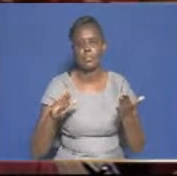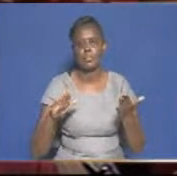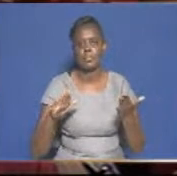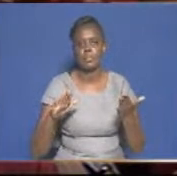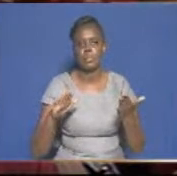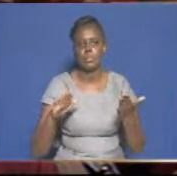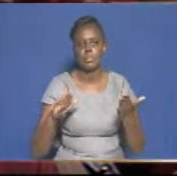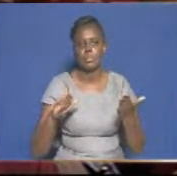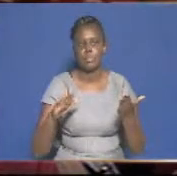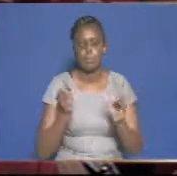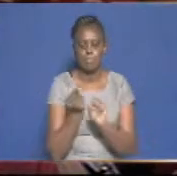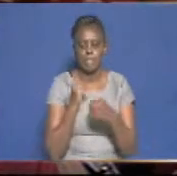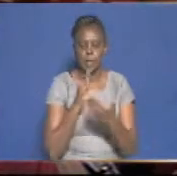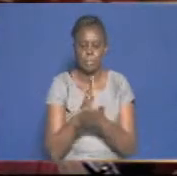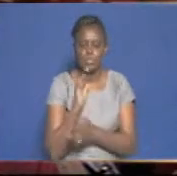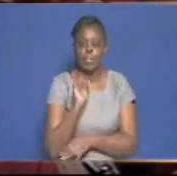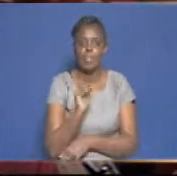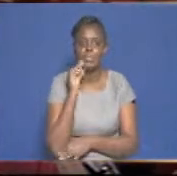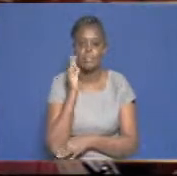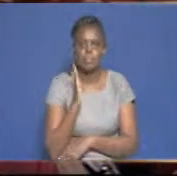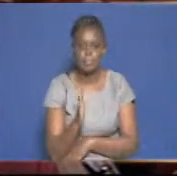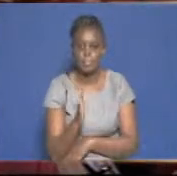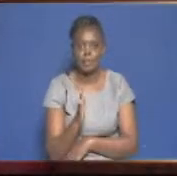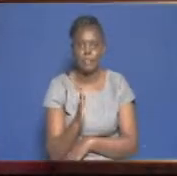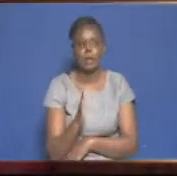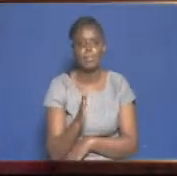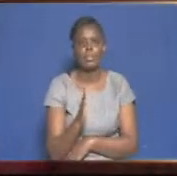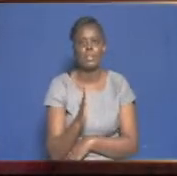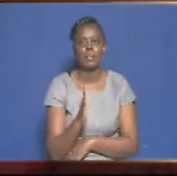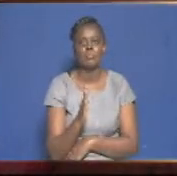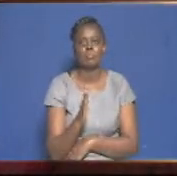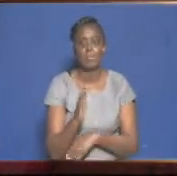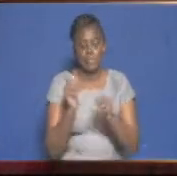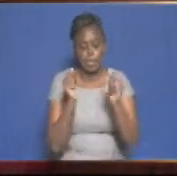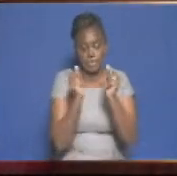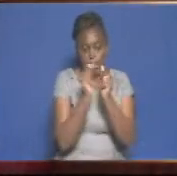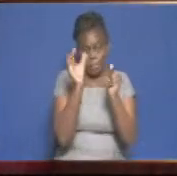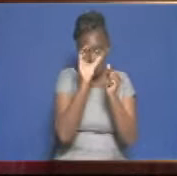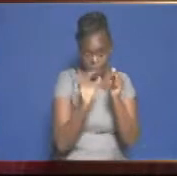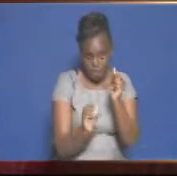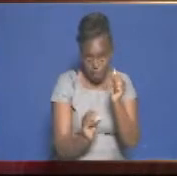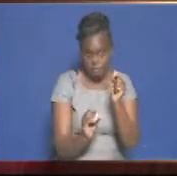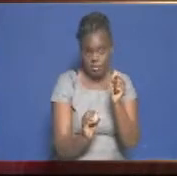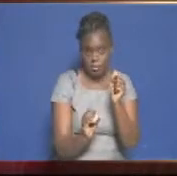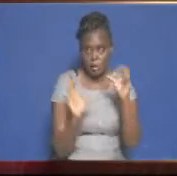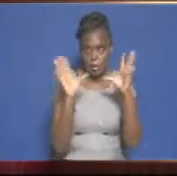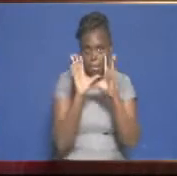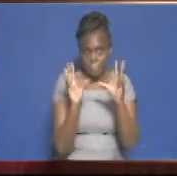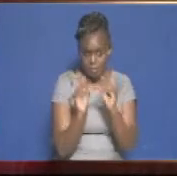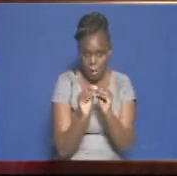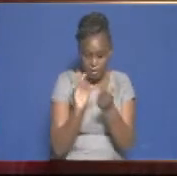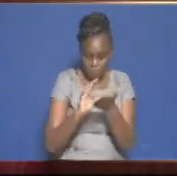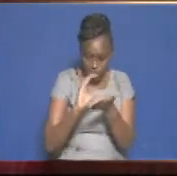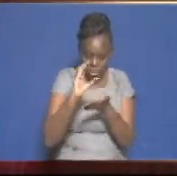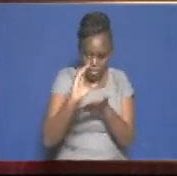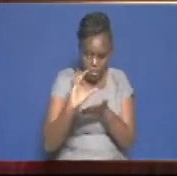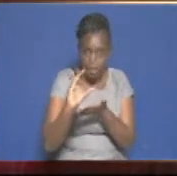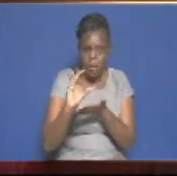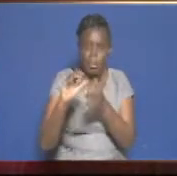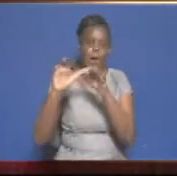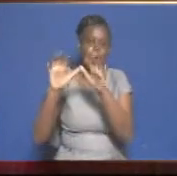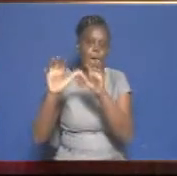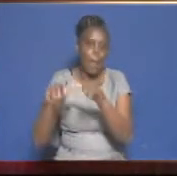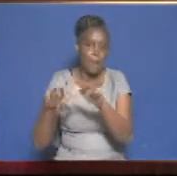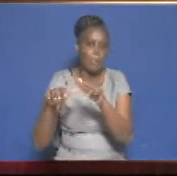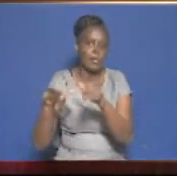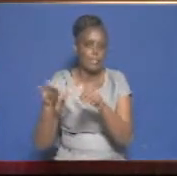for making sure, Mr. Speaker, that at least 10% of our budget is allocated to agriculture,